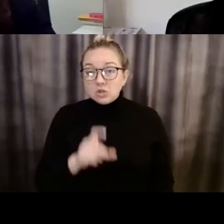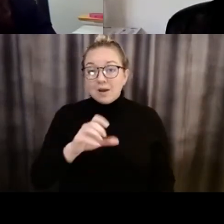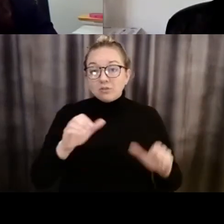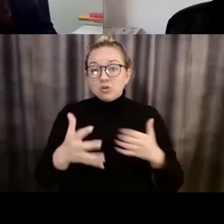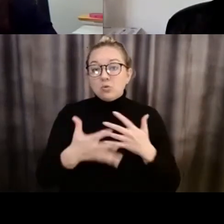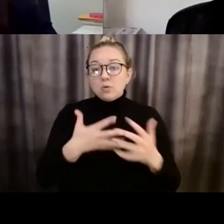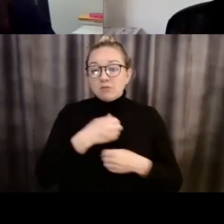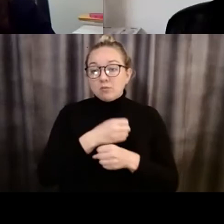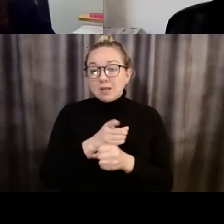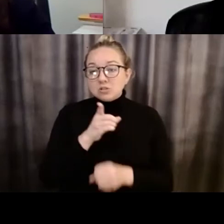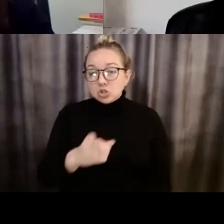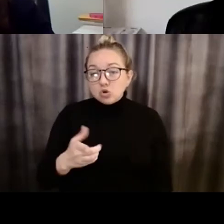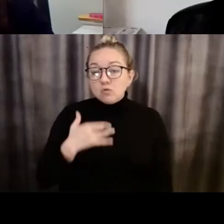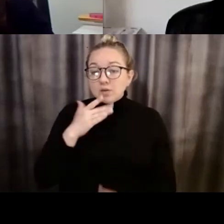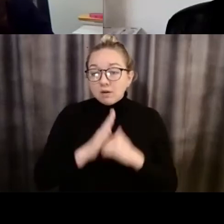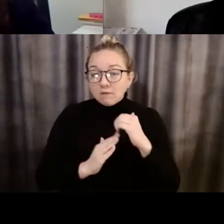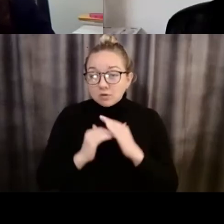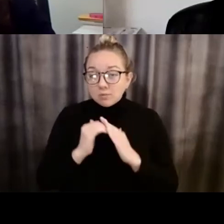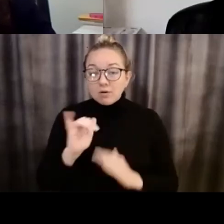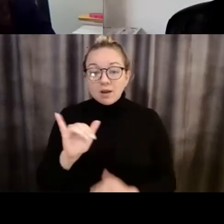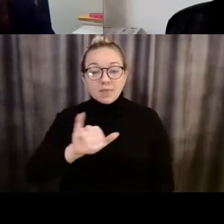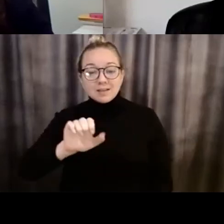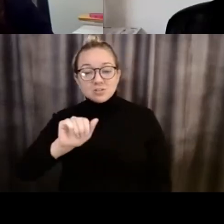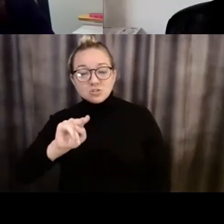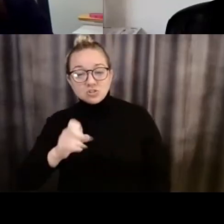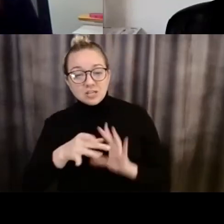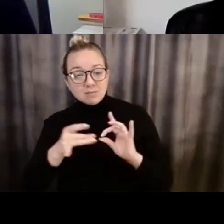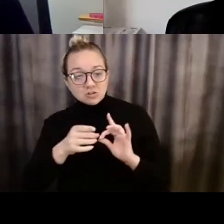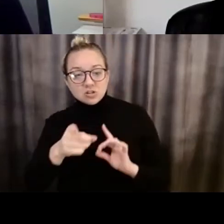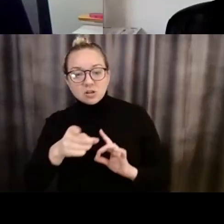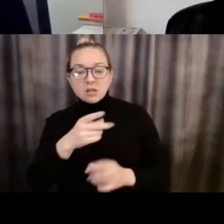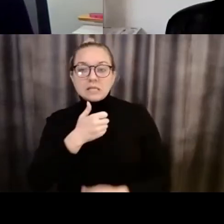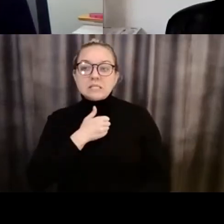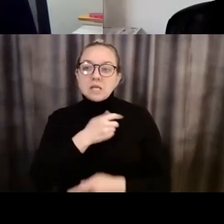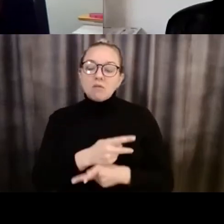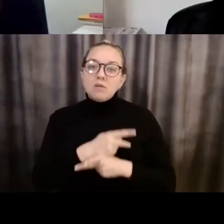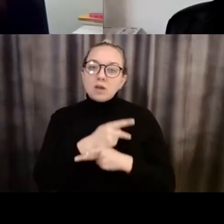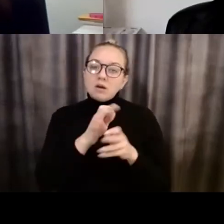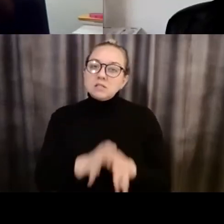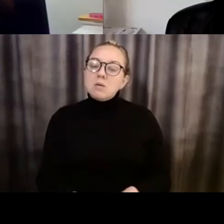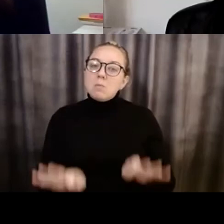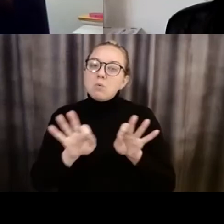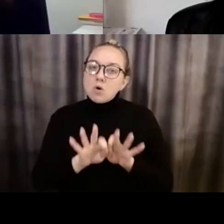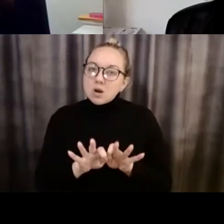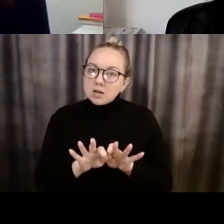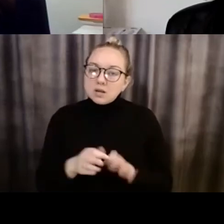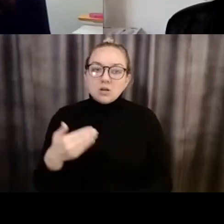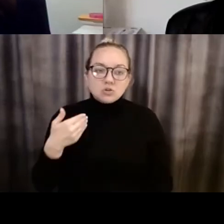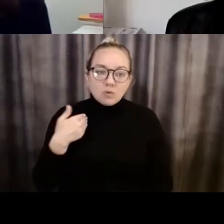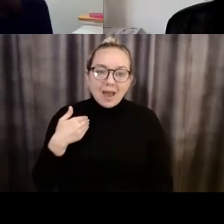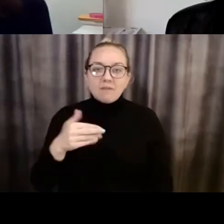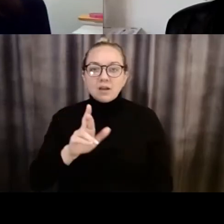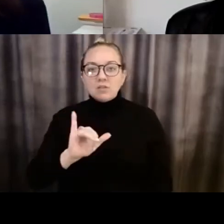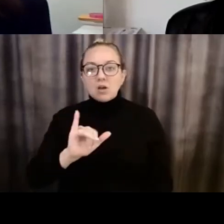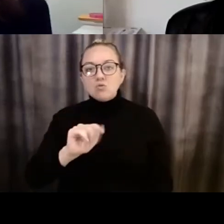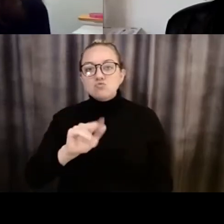feel comfortable. And as Jean was saying, is that self-care is so important. So having those rituals, because that goes back